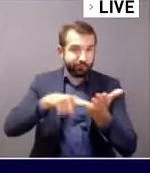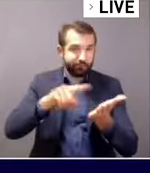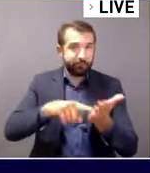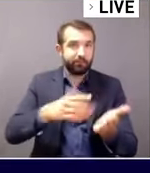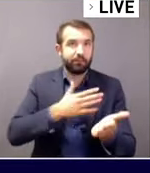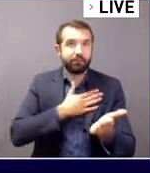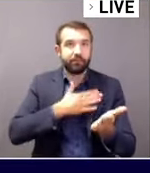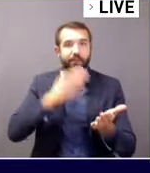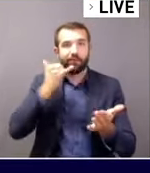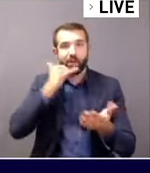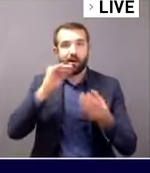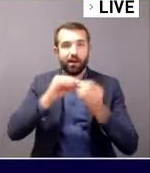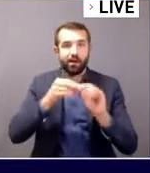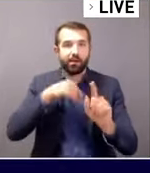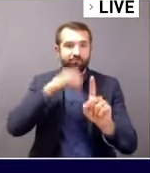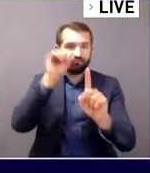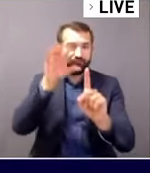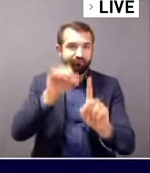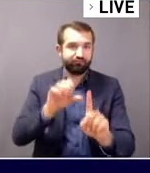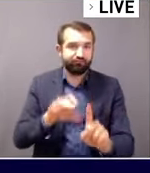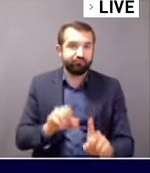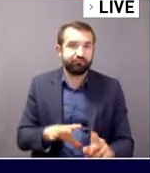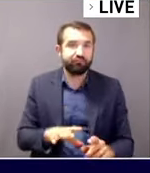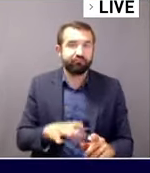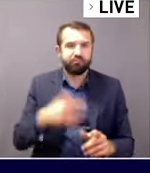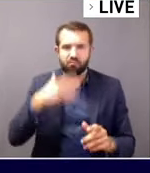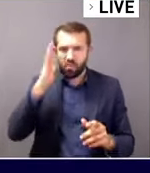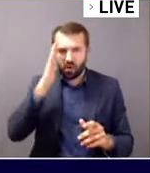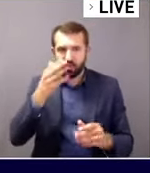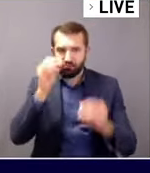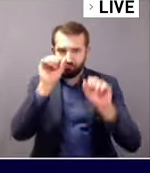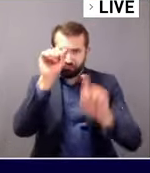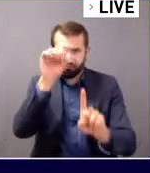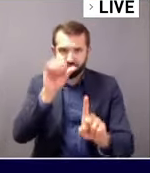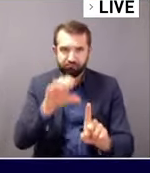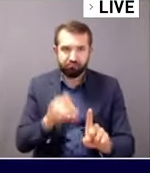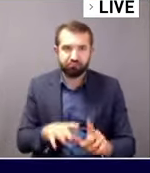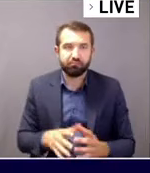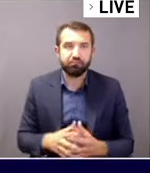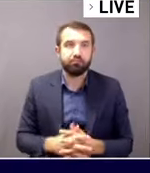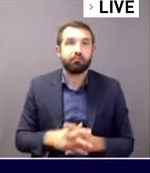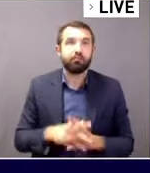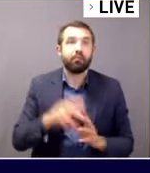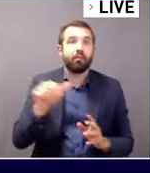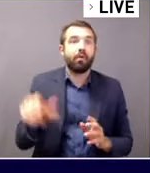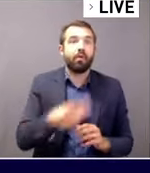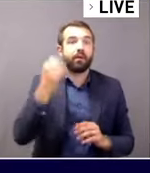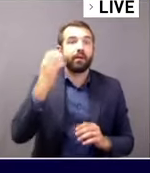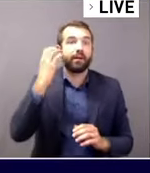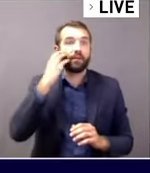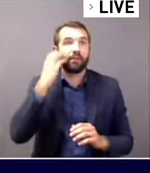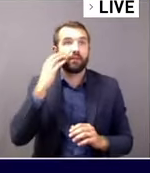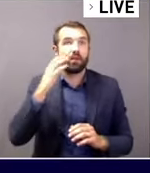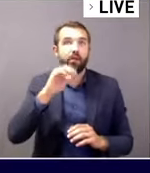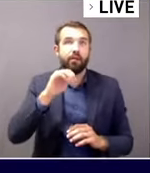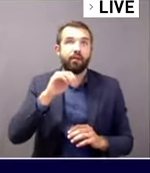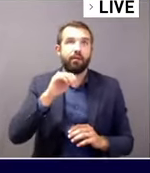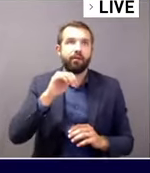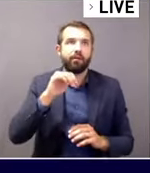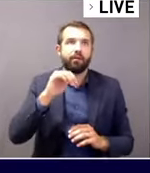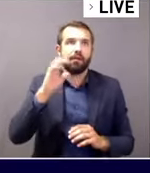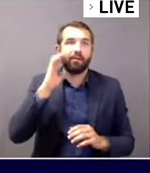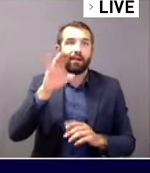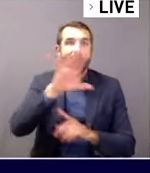with their phone number. In addition, we've also worked with cell phone providers in Maine. And so if you see on your